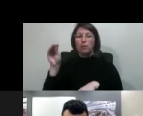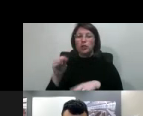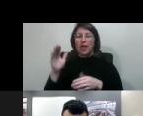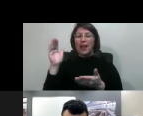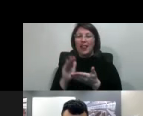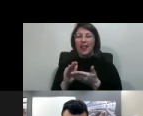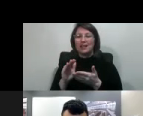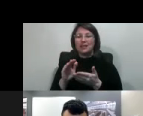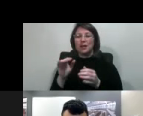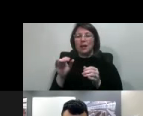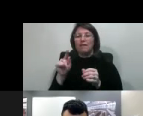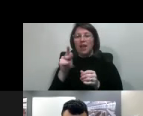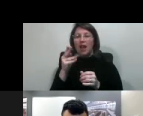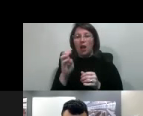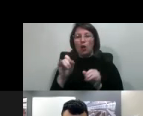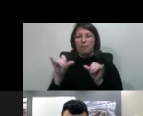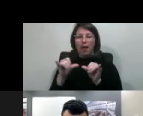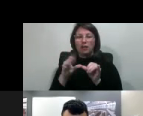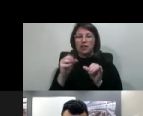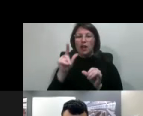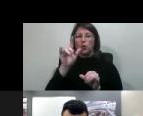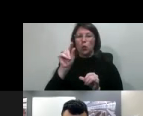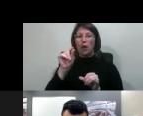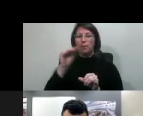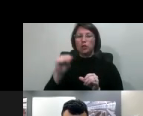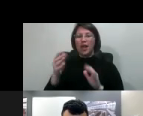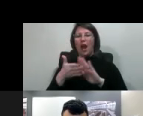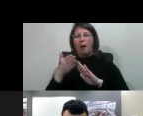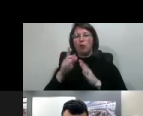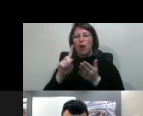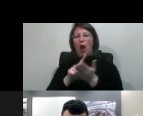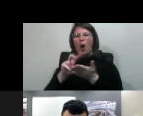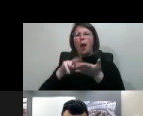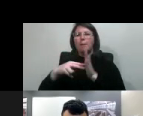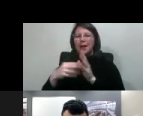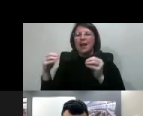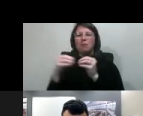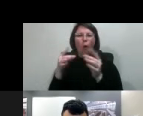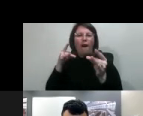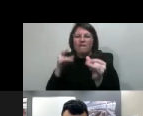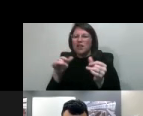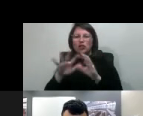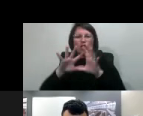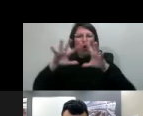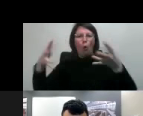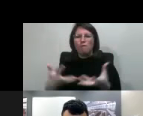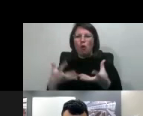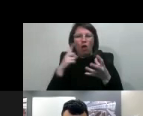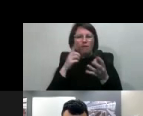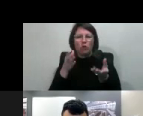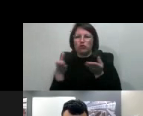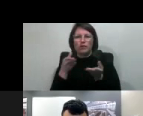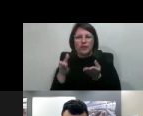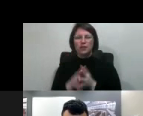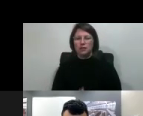and 20% less operator hours. So we're getting, again, we're getting more efficiencies out of the service. So